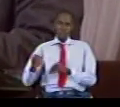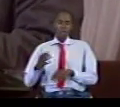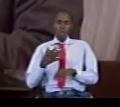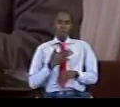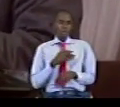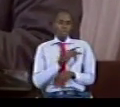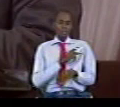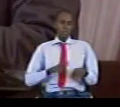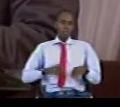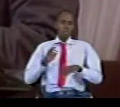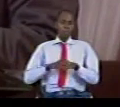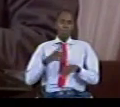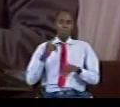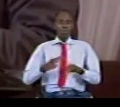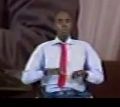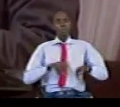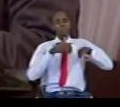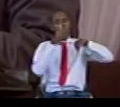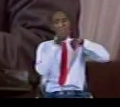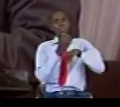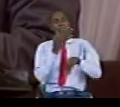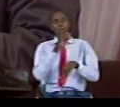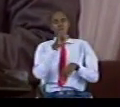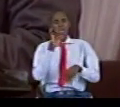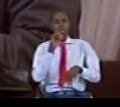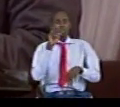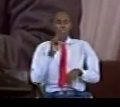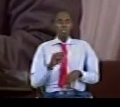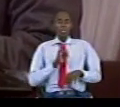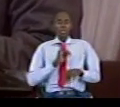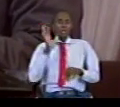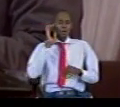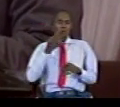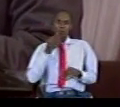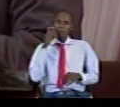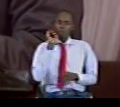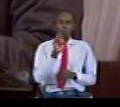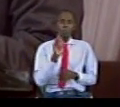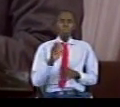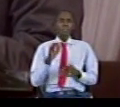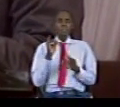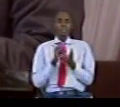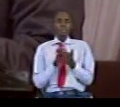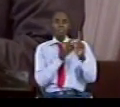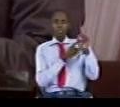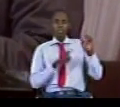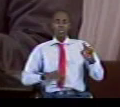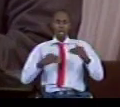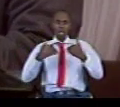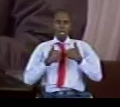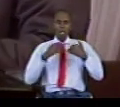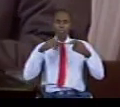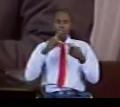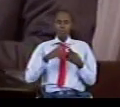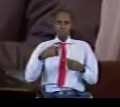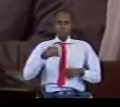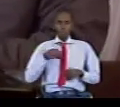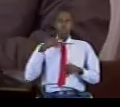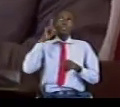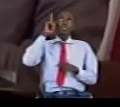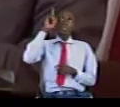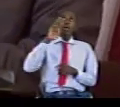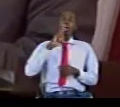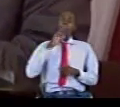of Zion. I will declare the decree. The Lord hath said unto me, thou art my son, this